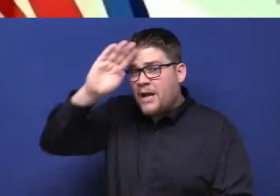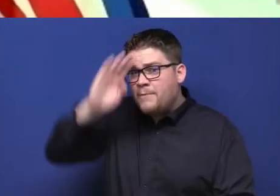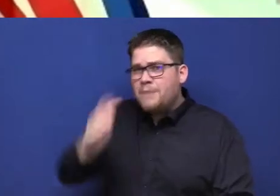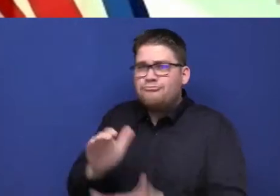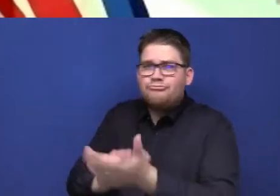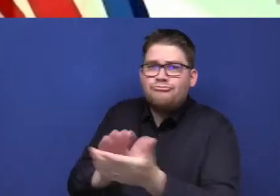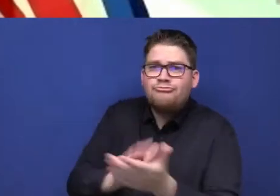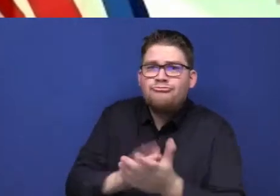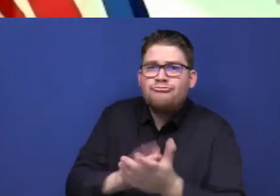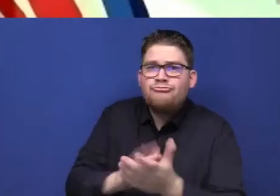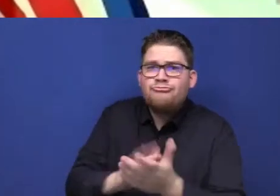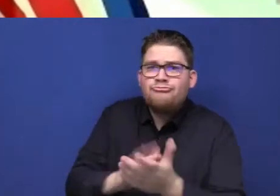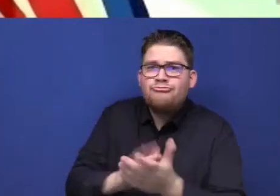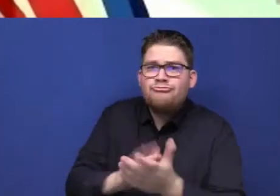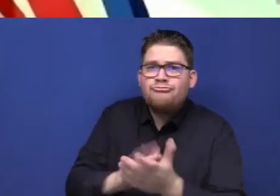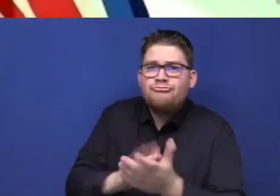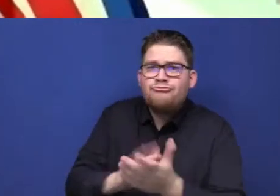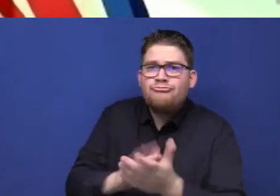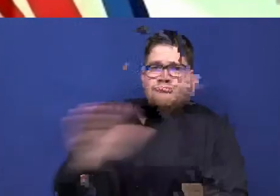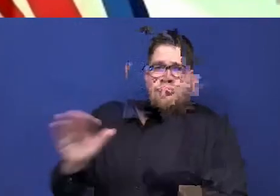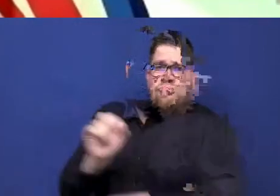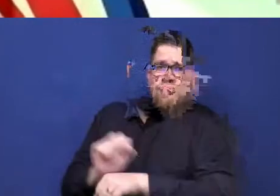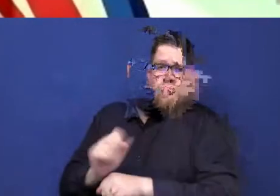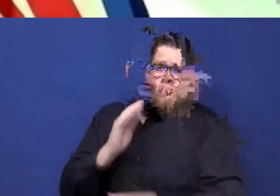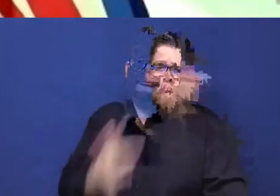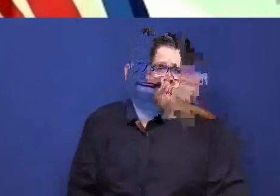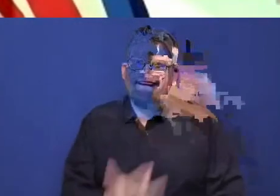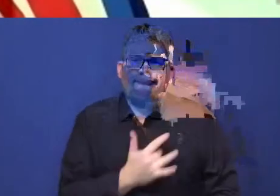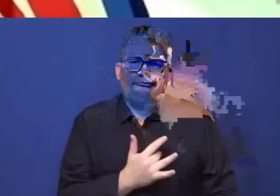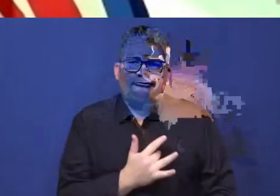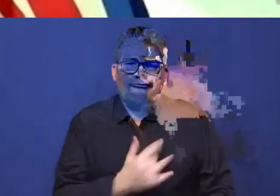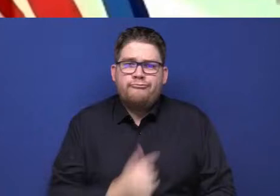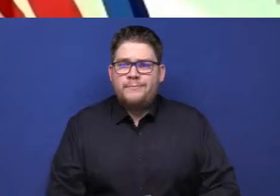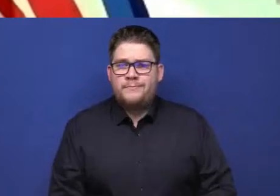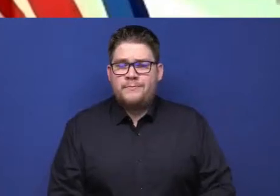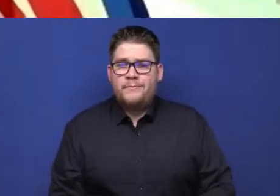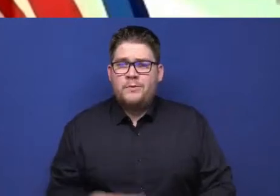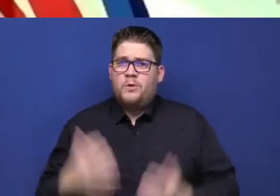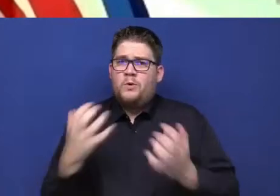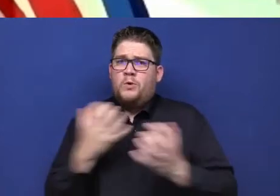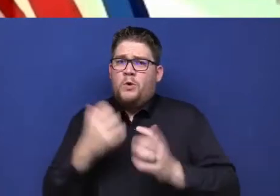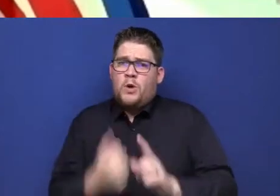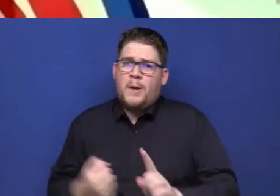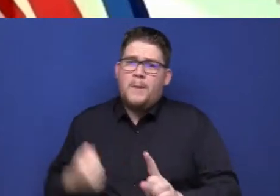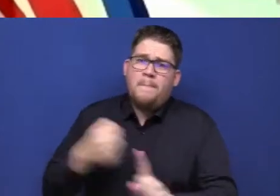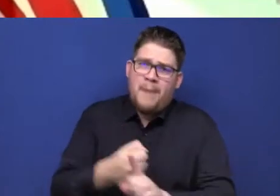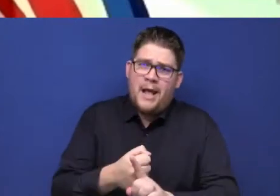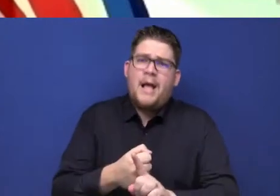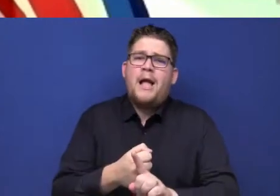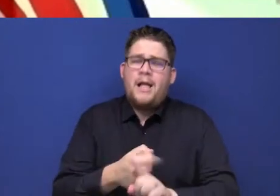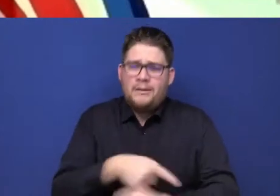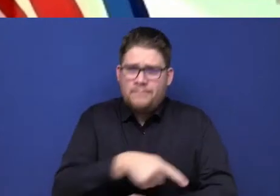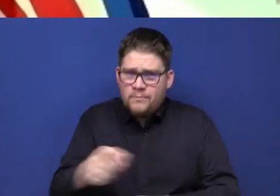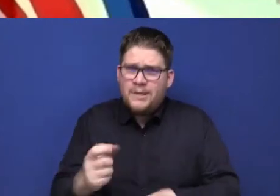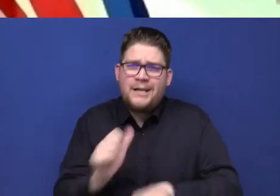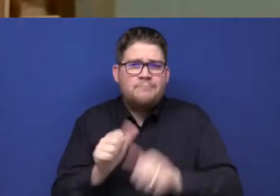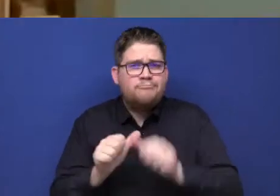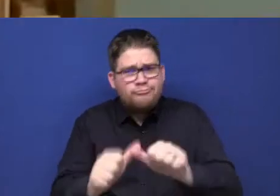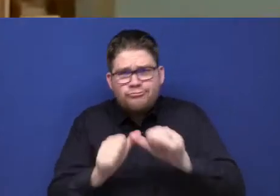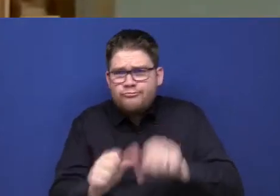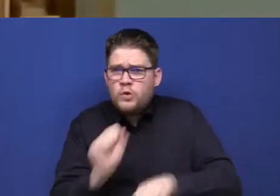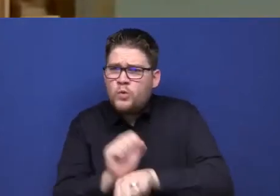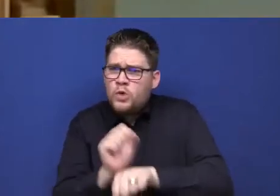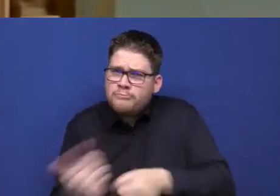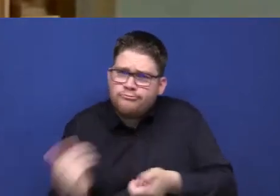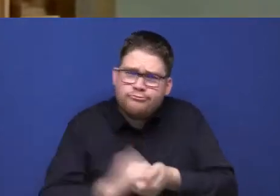you. I'll now pass it over to Todd Nessman, Manager of Fire Operations with the BC Wildfire Service. Yeah, good afternoon.